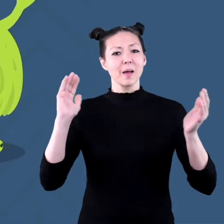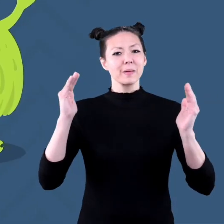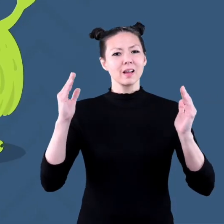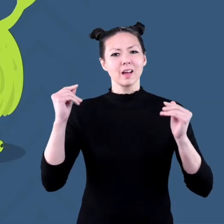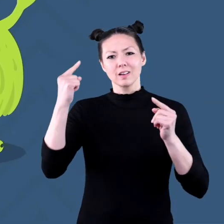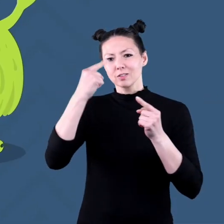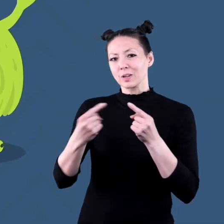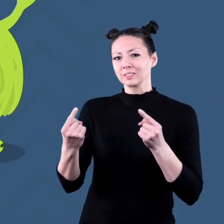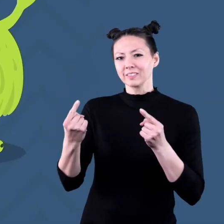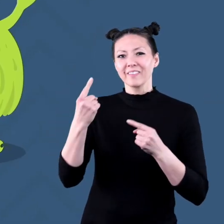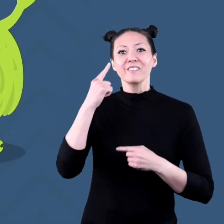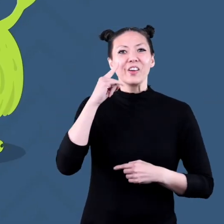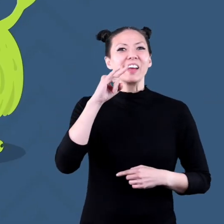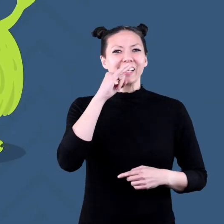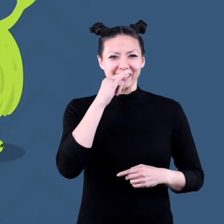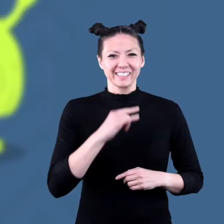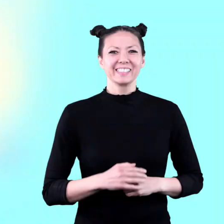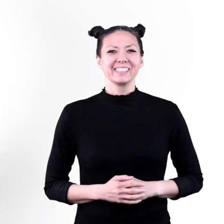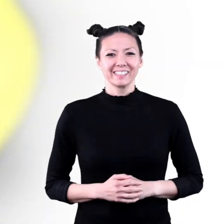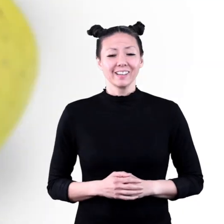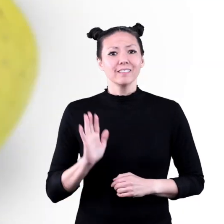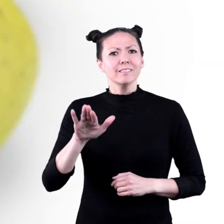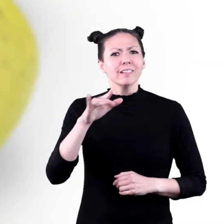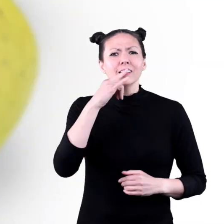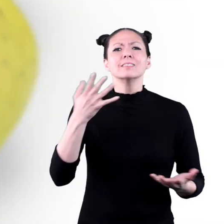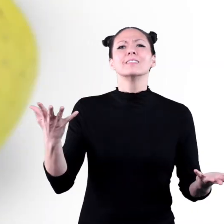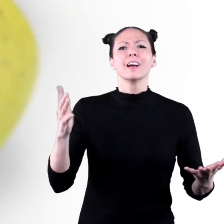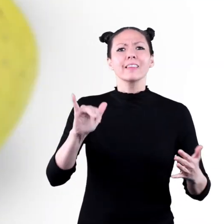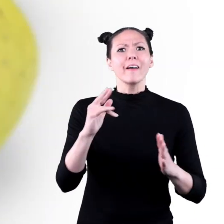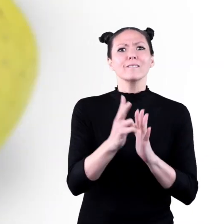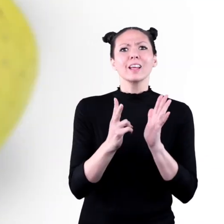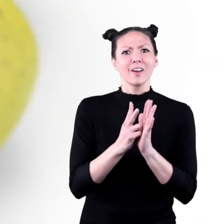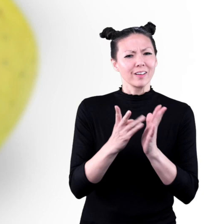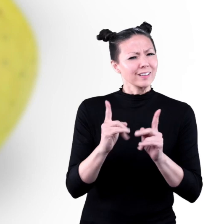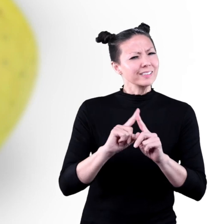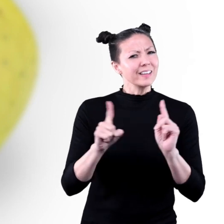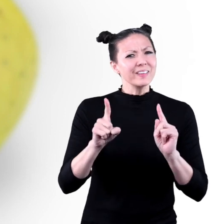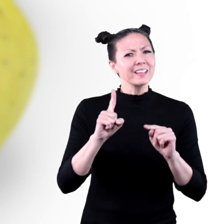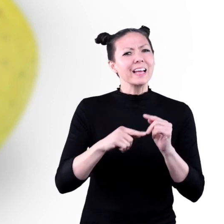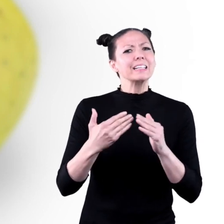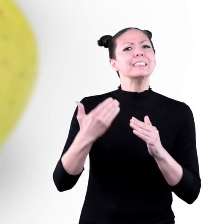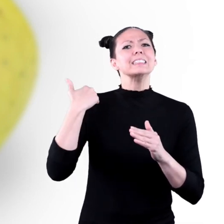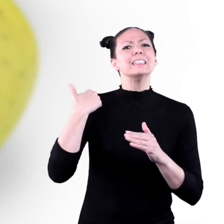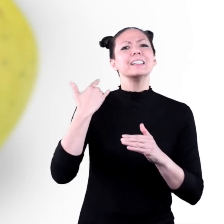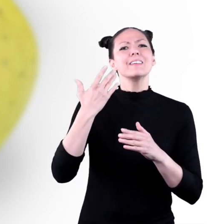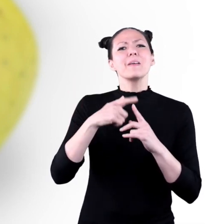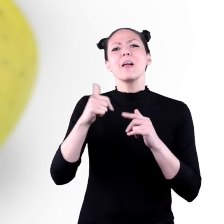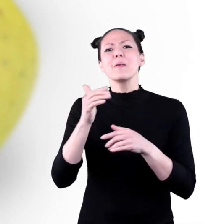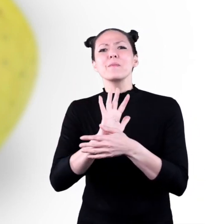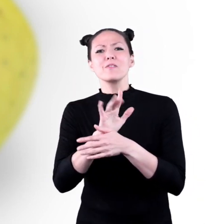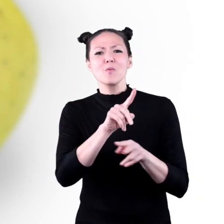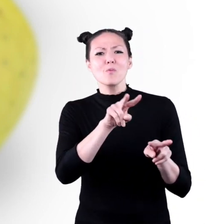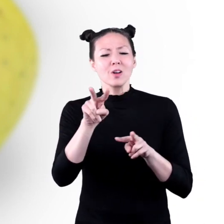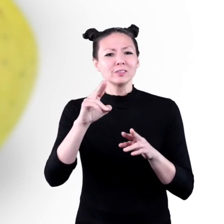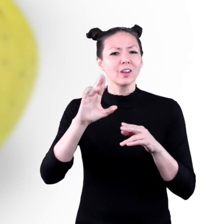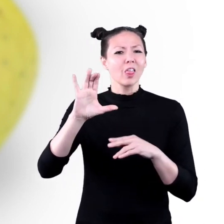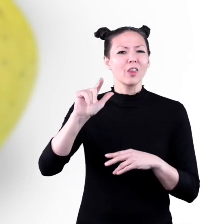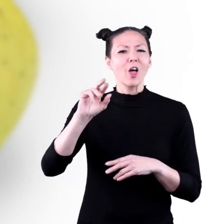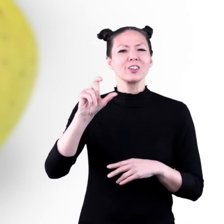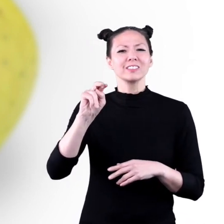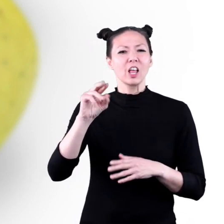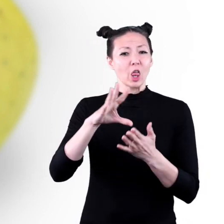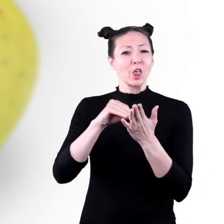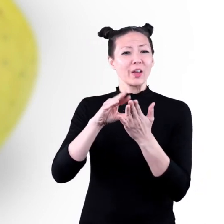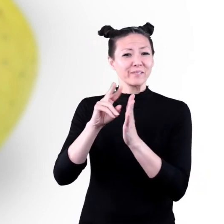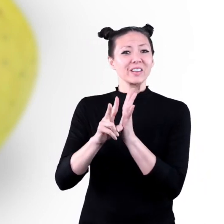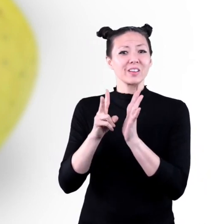Comparing and contrasting for kids. Hey kids! This video is different from some of the other Clarendon Learning videos you